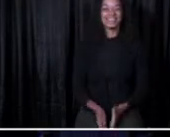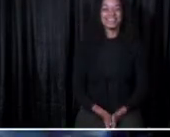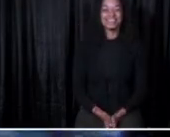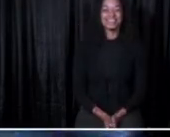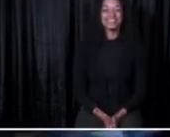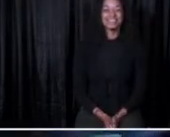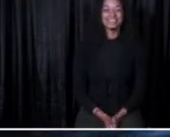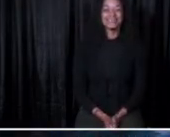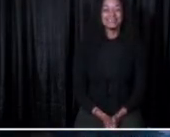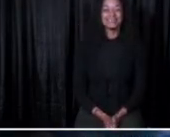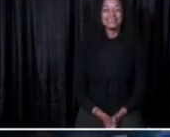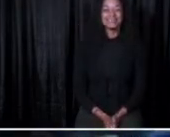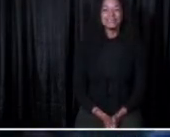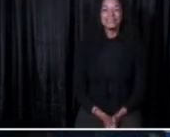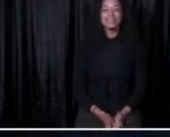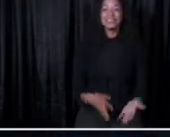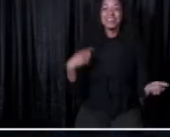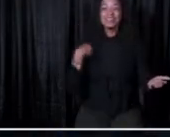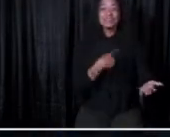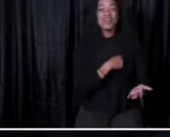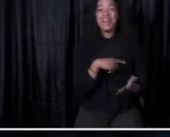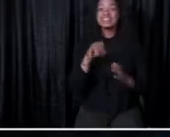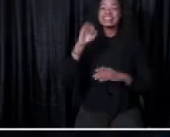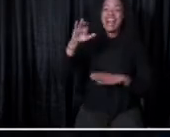You are Sac State alumni.